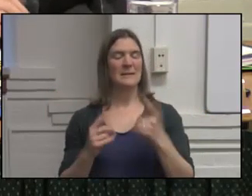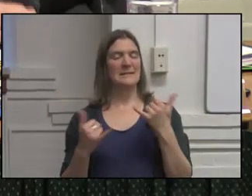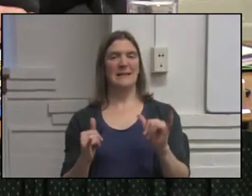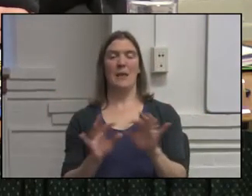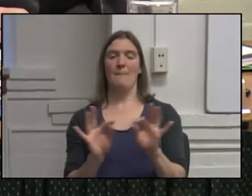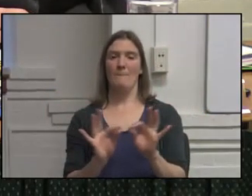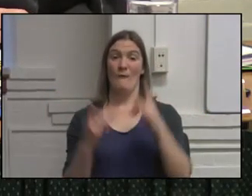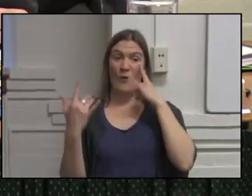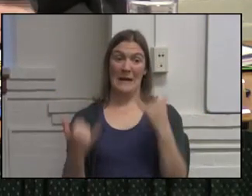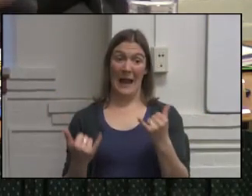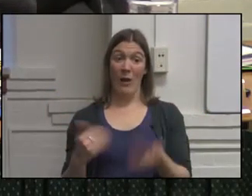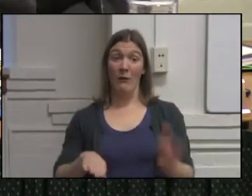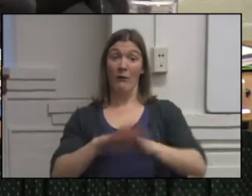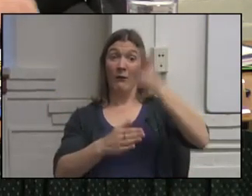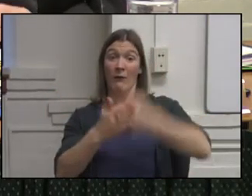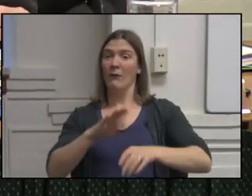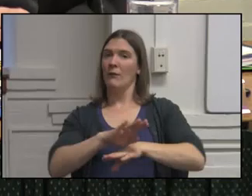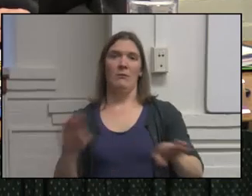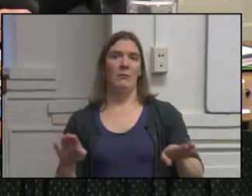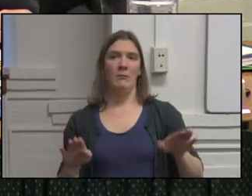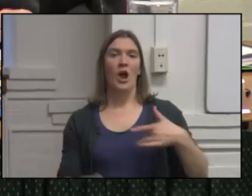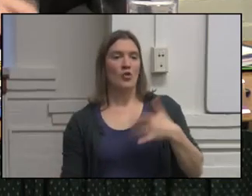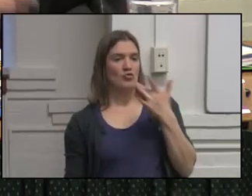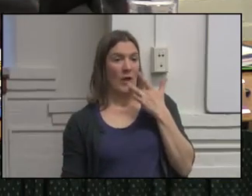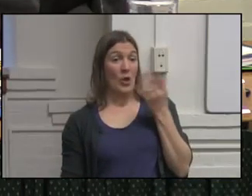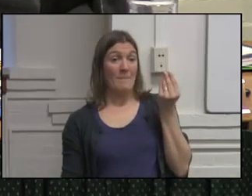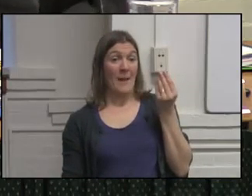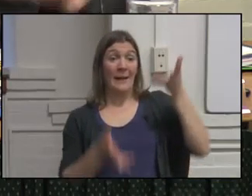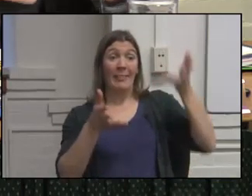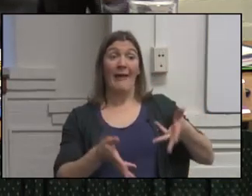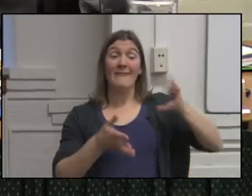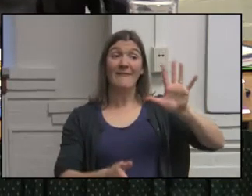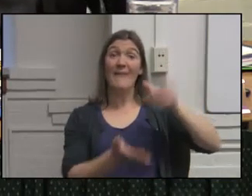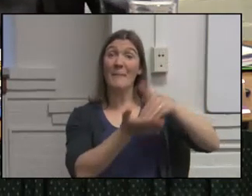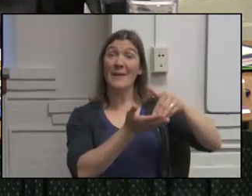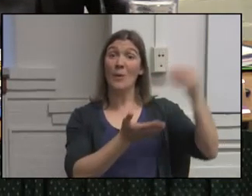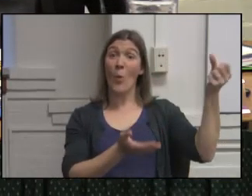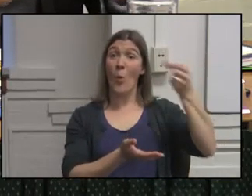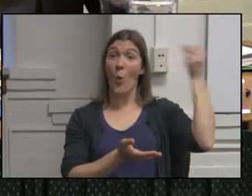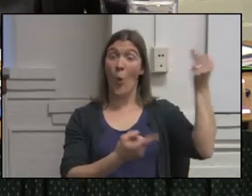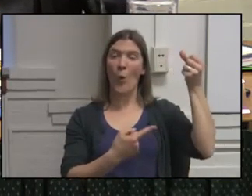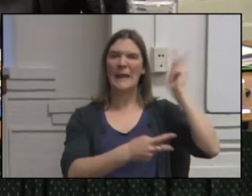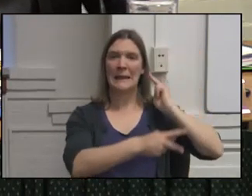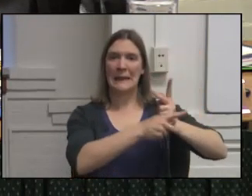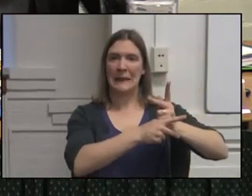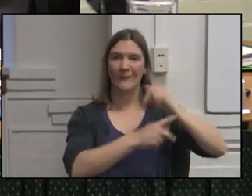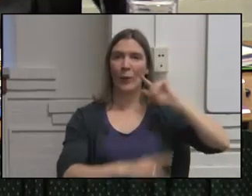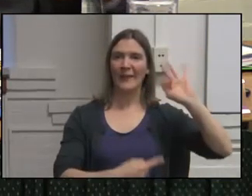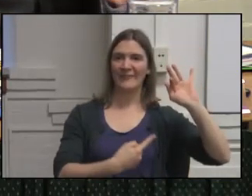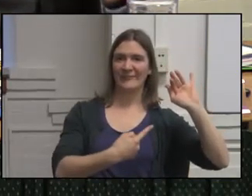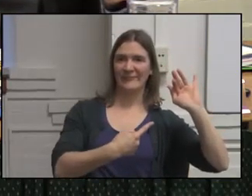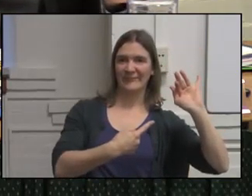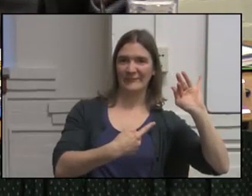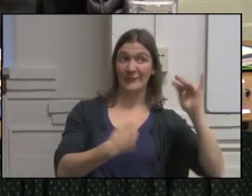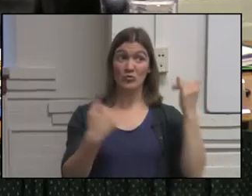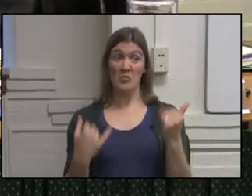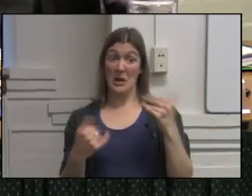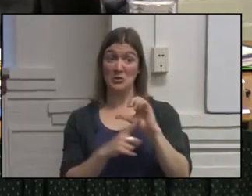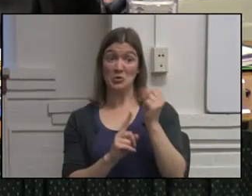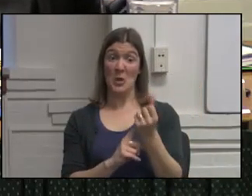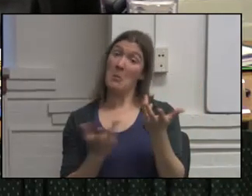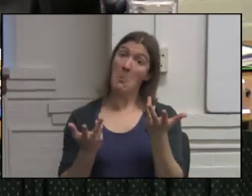to maintain the $5 million balance. And we are able, the projections for this coming year is that we're in a financial condition